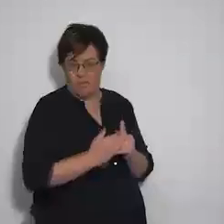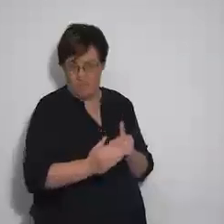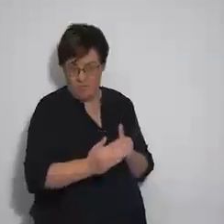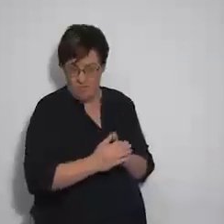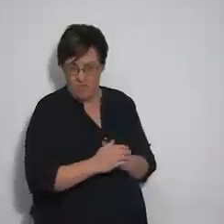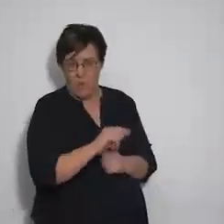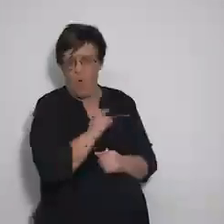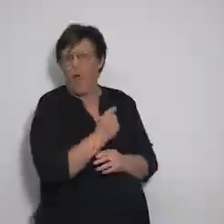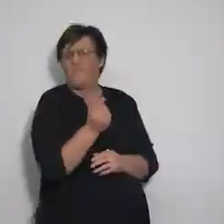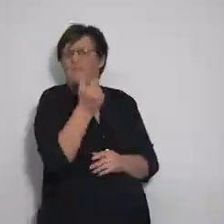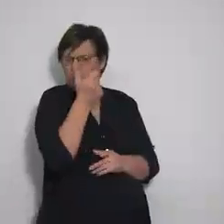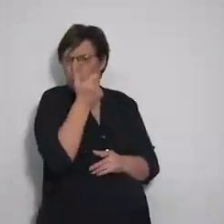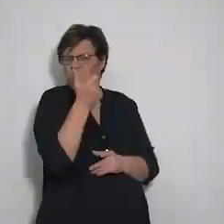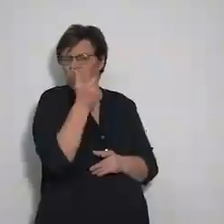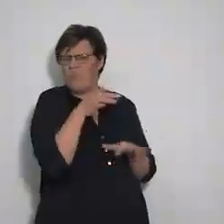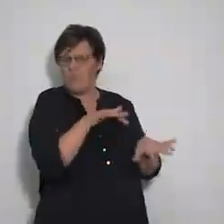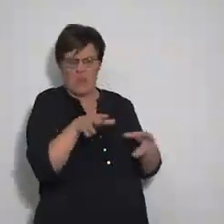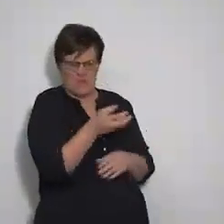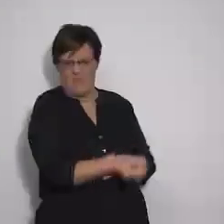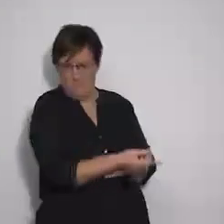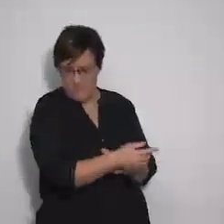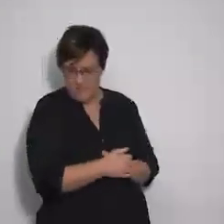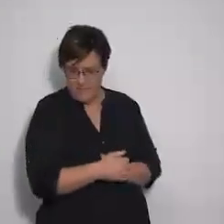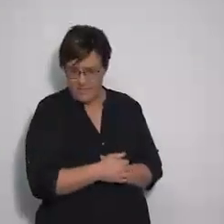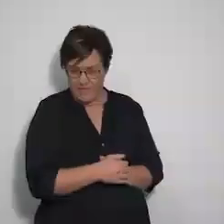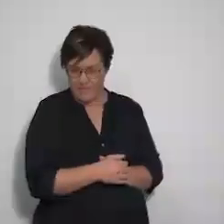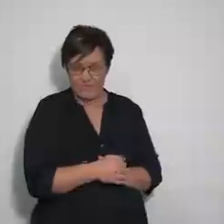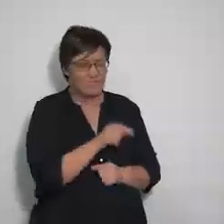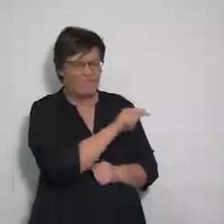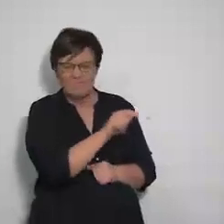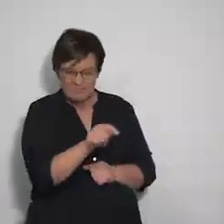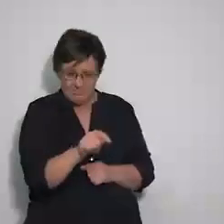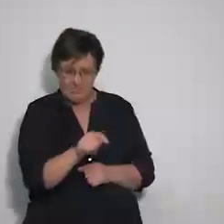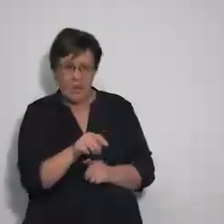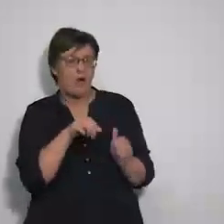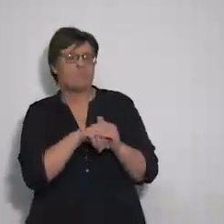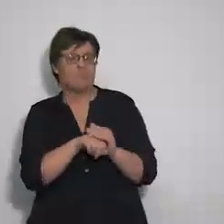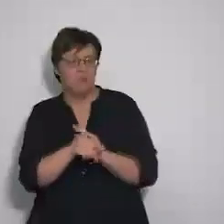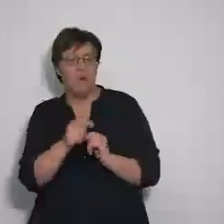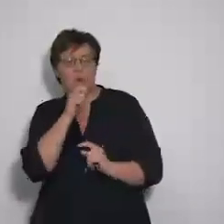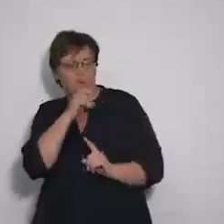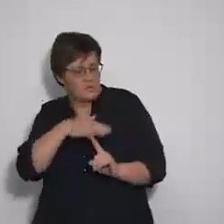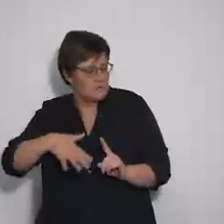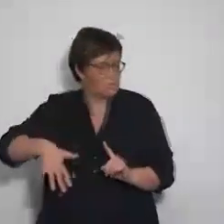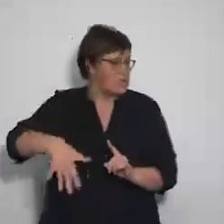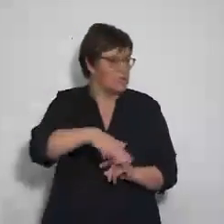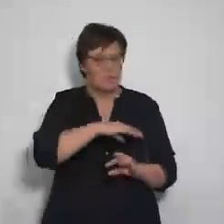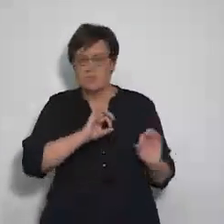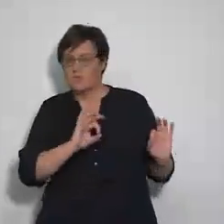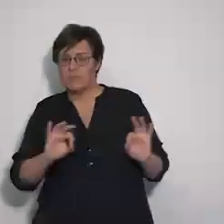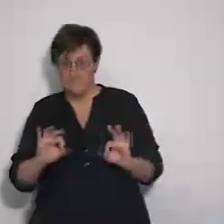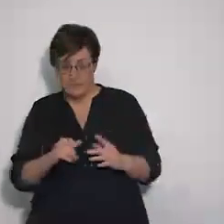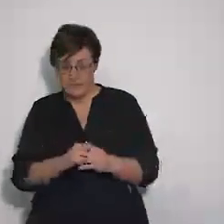over time because there are only a few individuals reproducing. The individuals need to get used to the